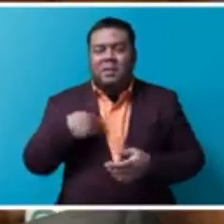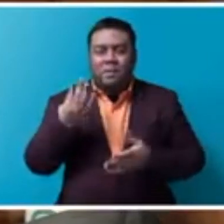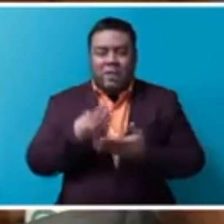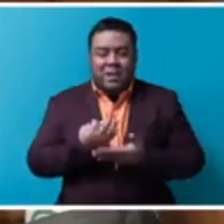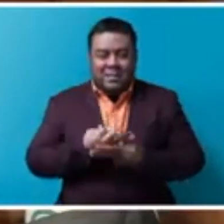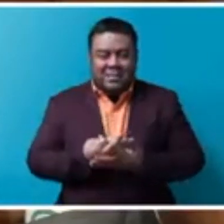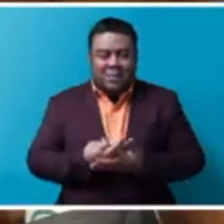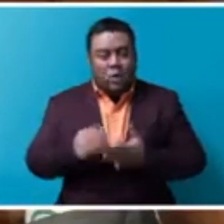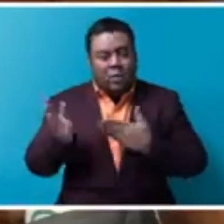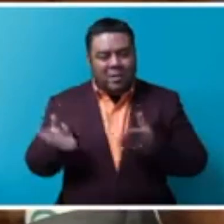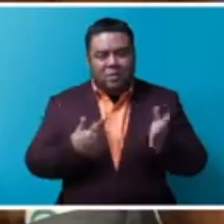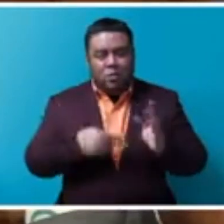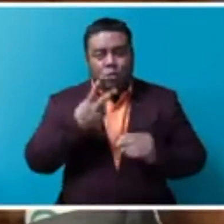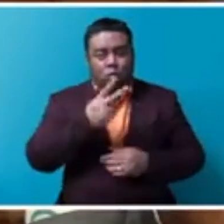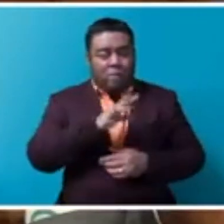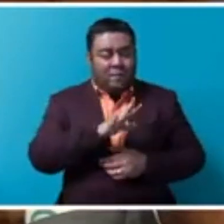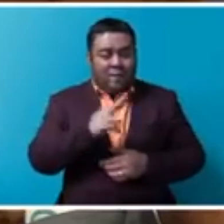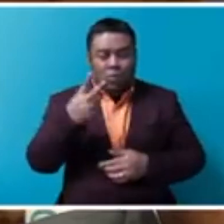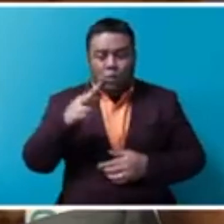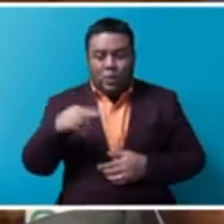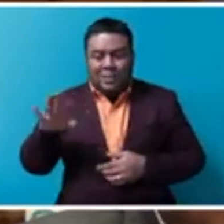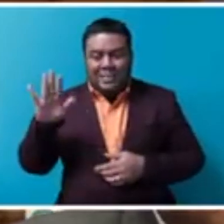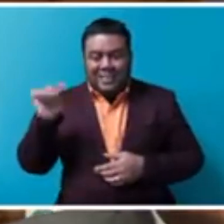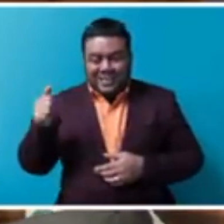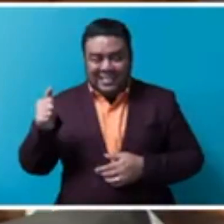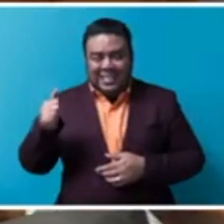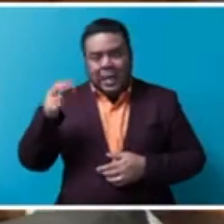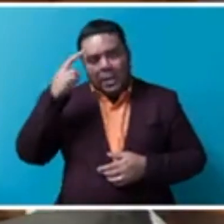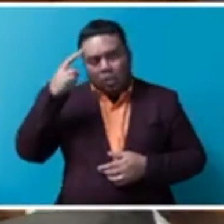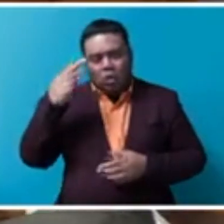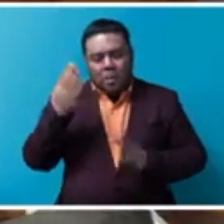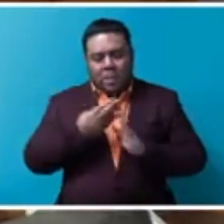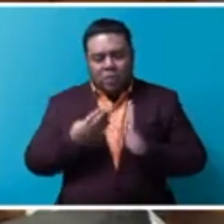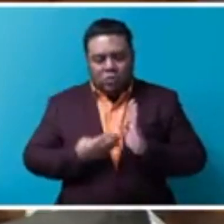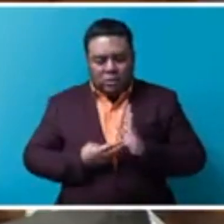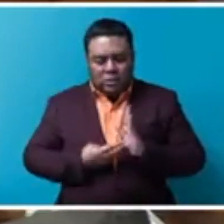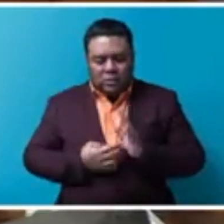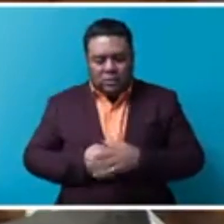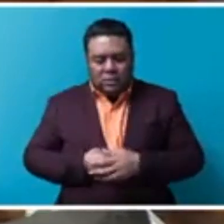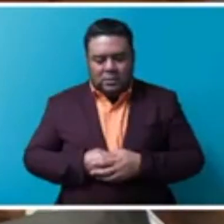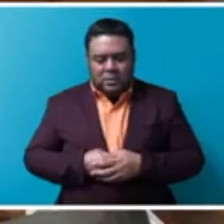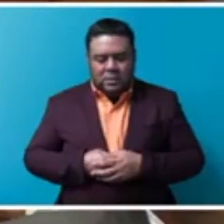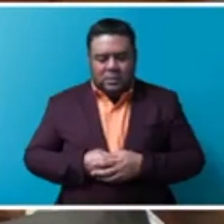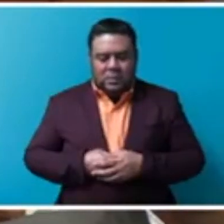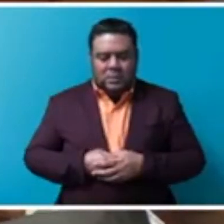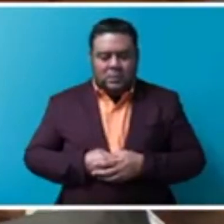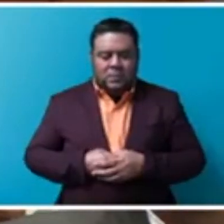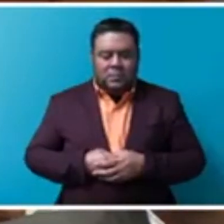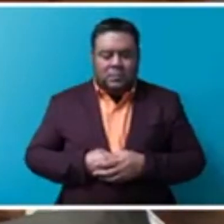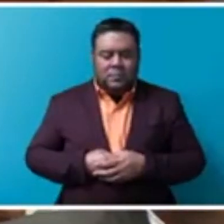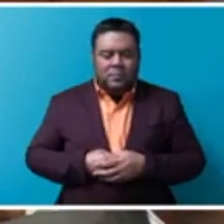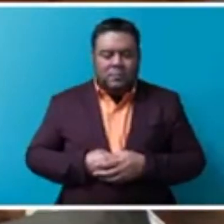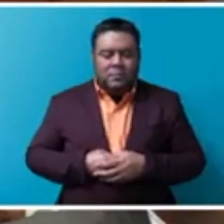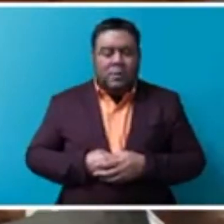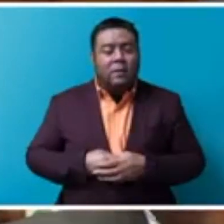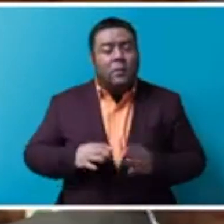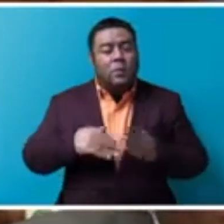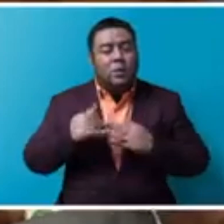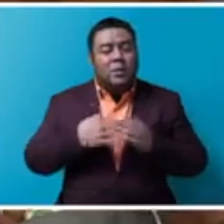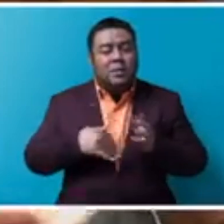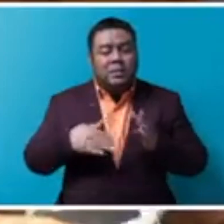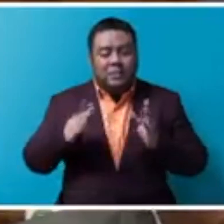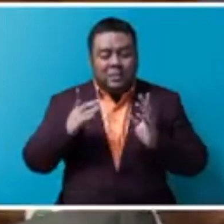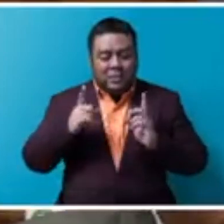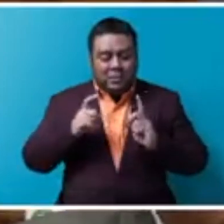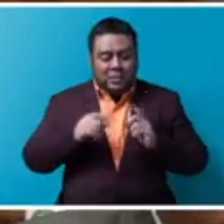on the delivery of the 2025-2026 national budget with the theme Building Security,